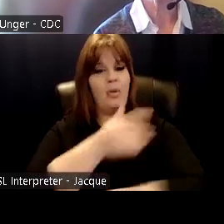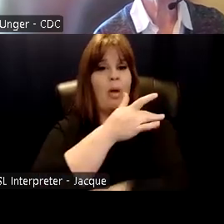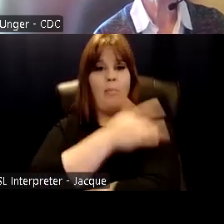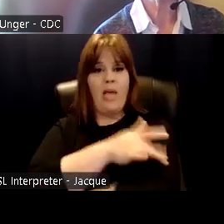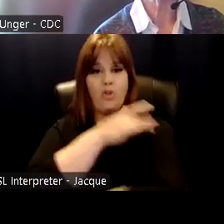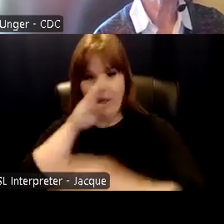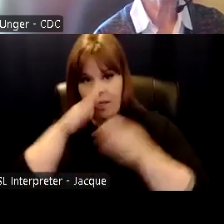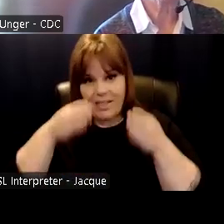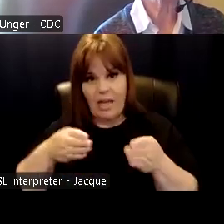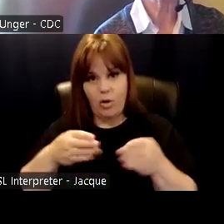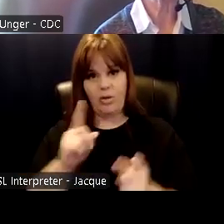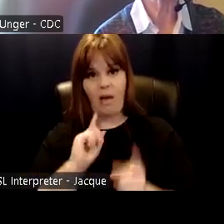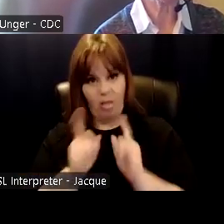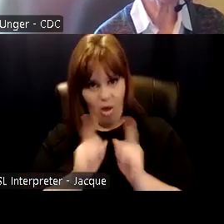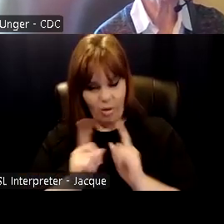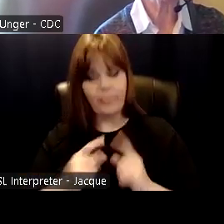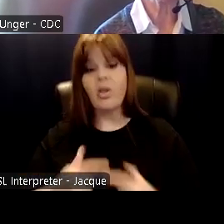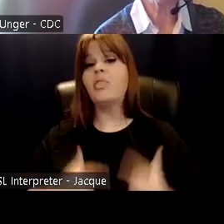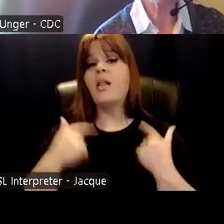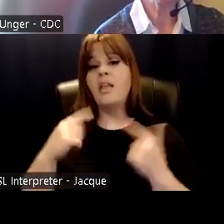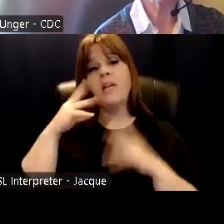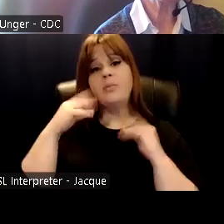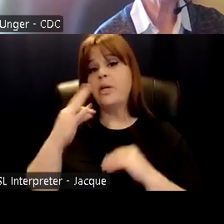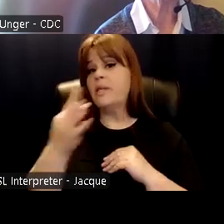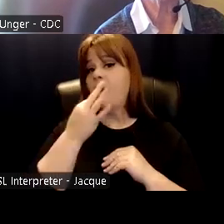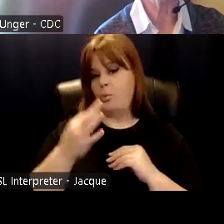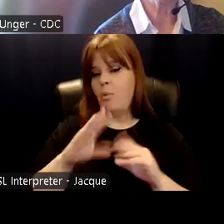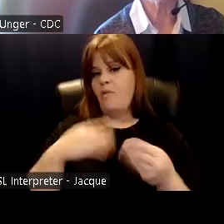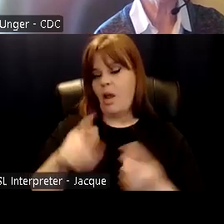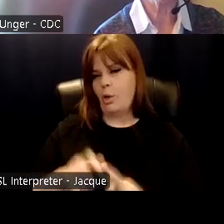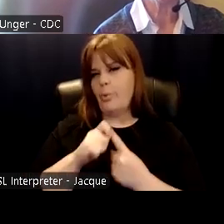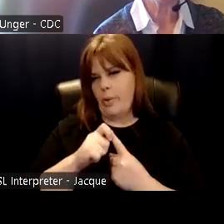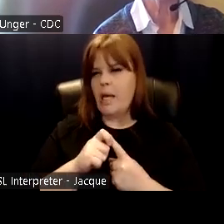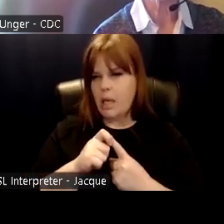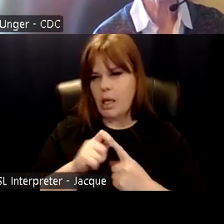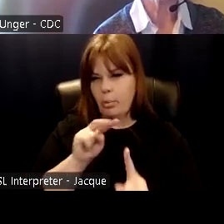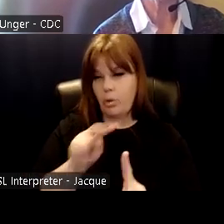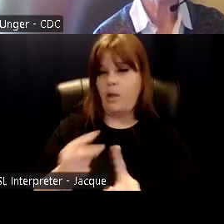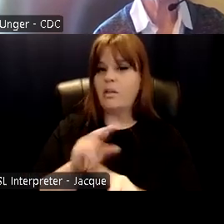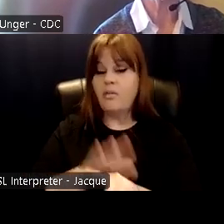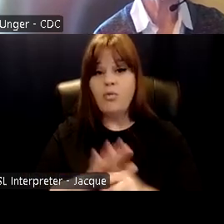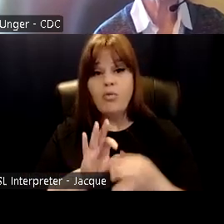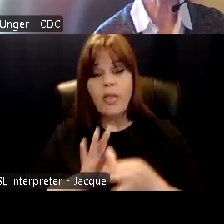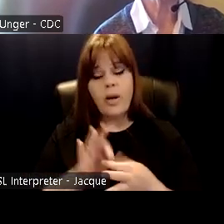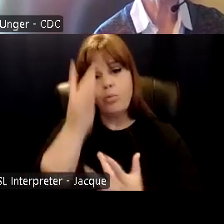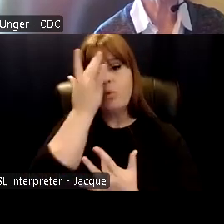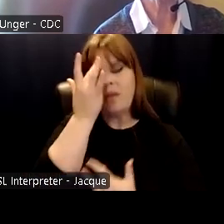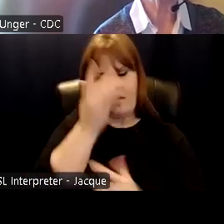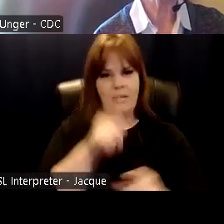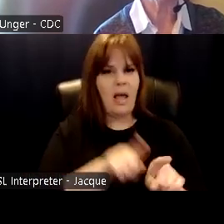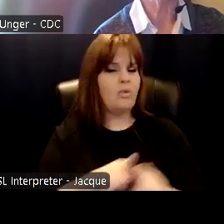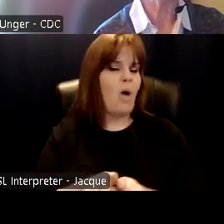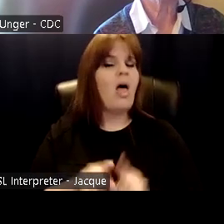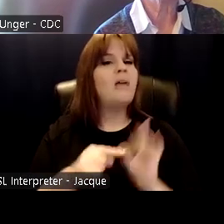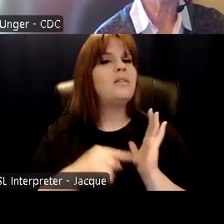The lived experience experts provided a unique perspective on the illness, as well as their own experience with